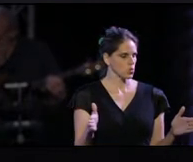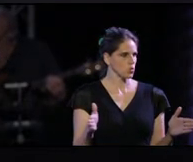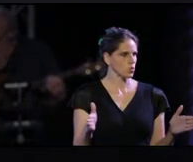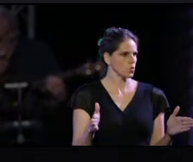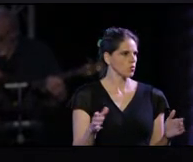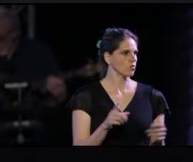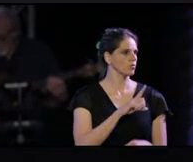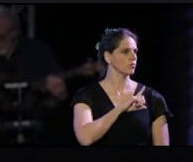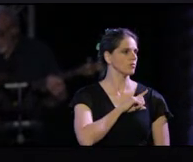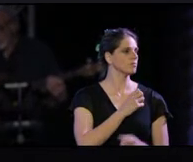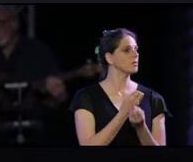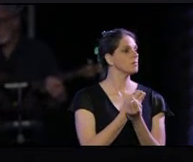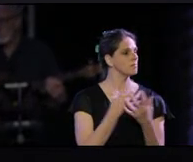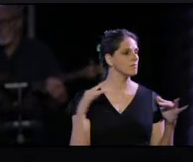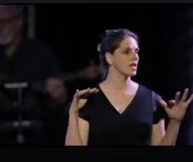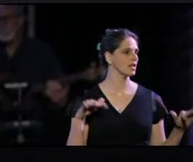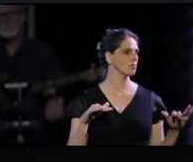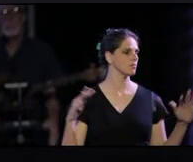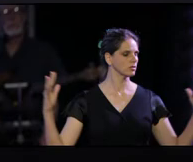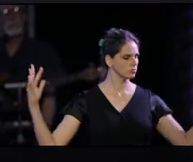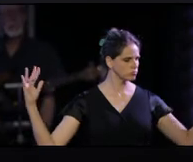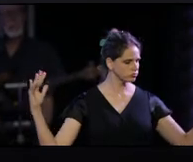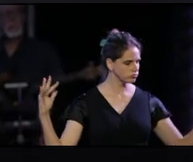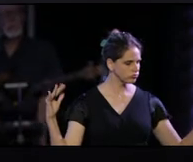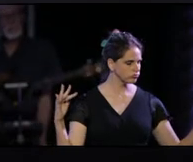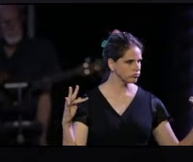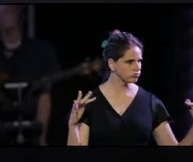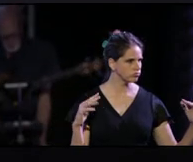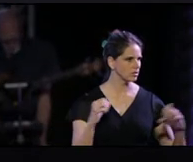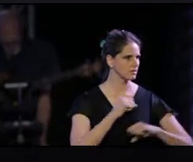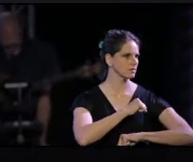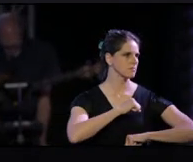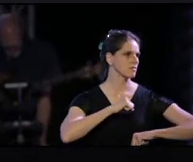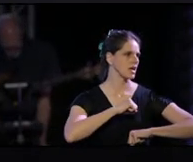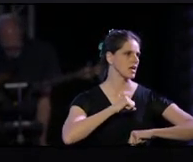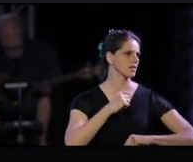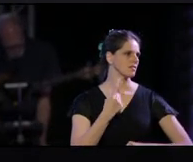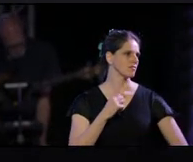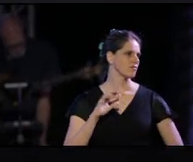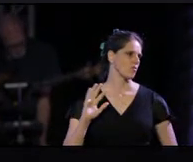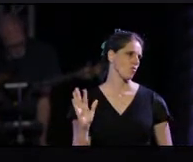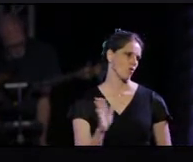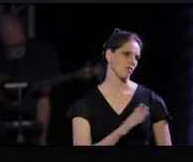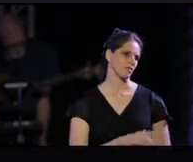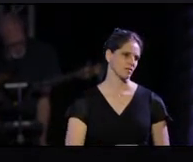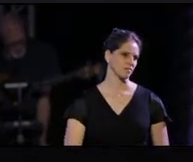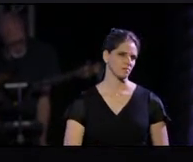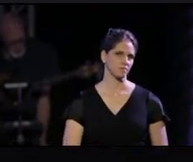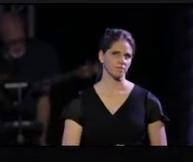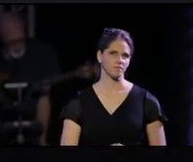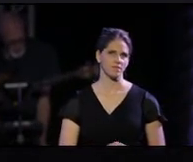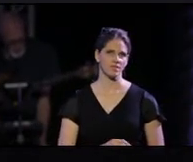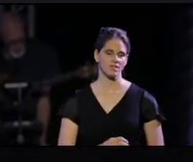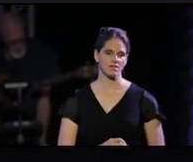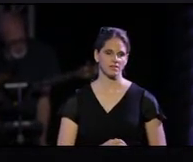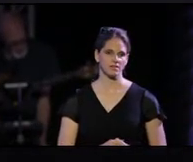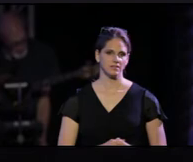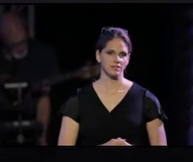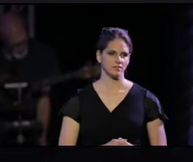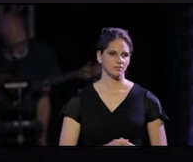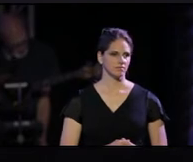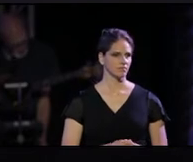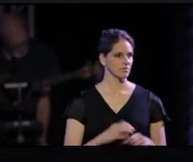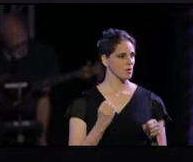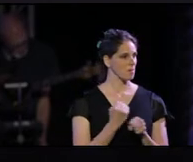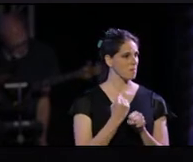now and then not finding seats. And this song is praise. We're going to clap. We're going to make a